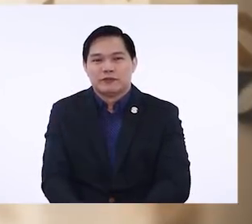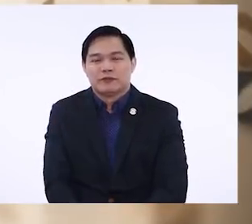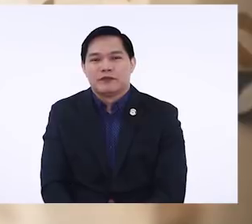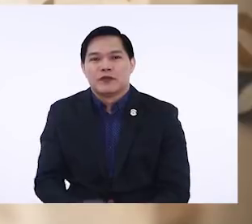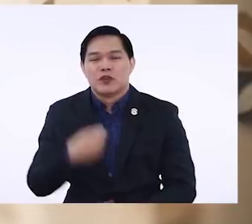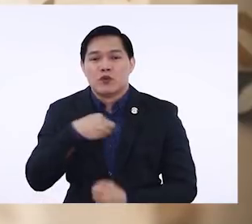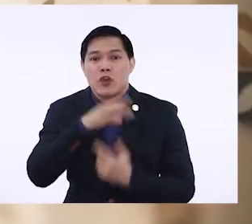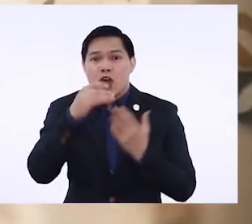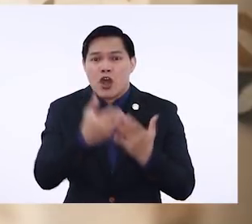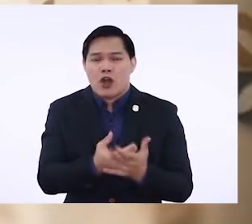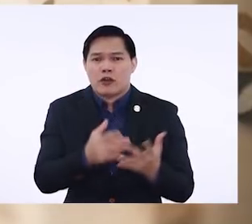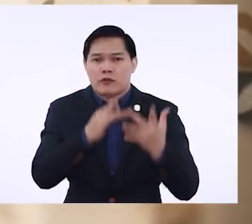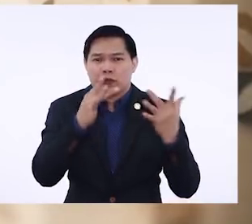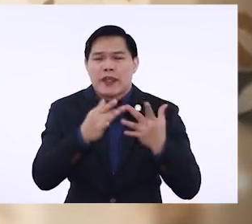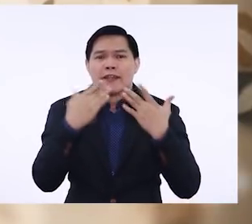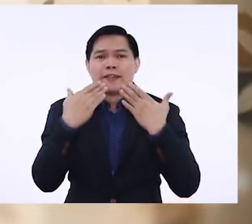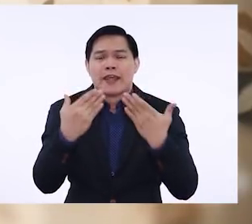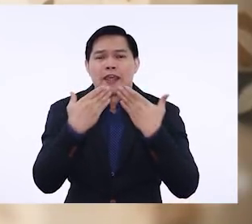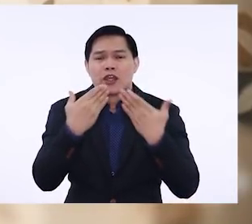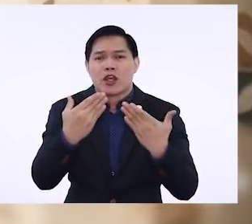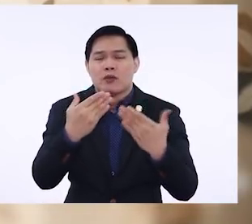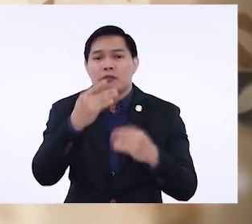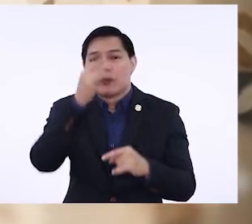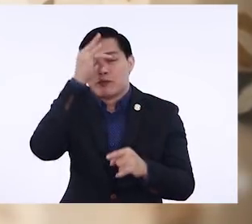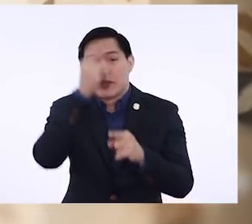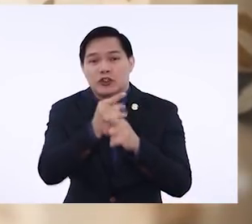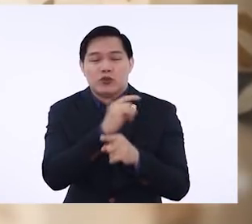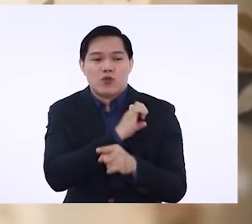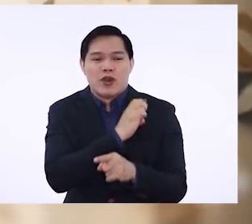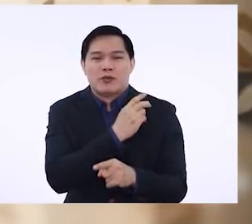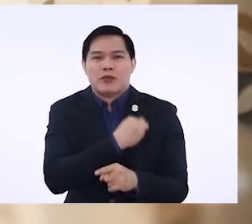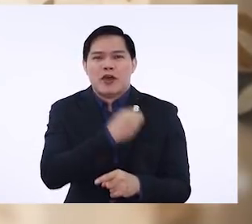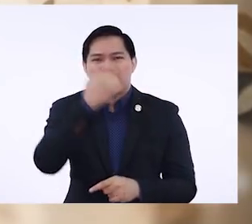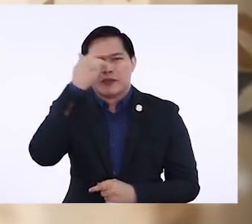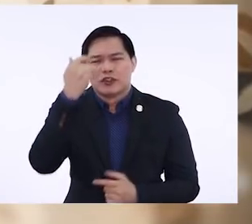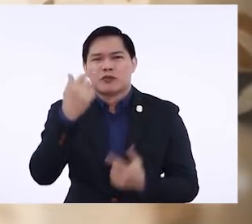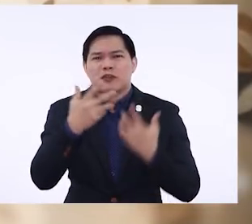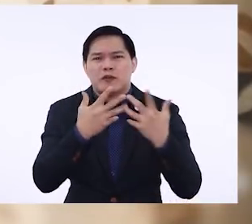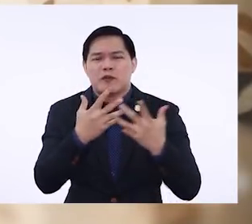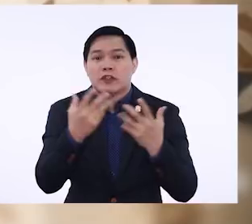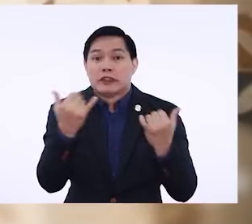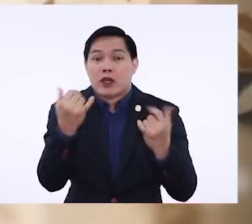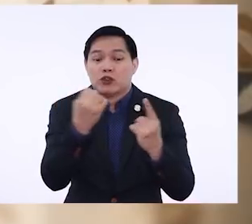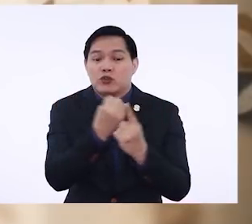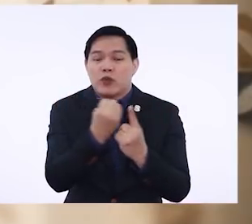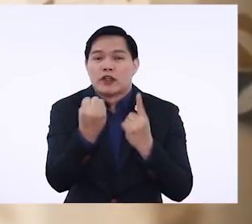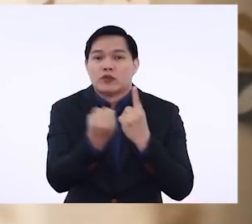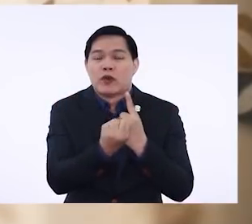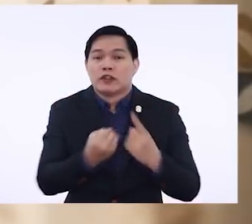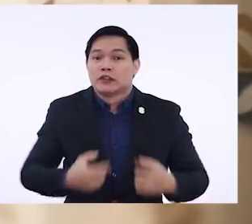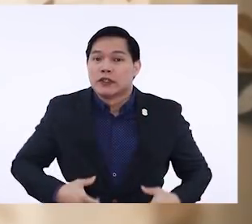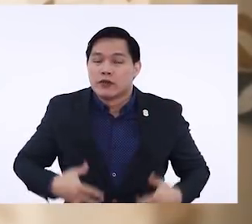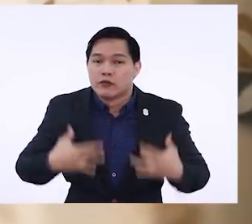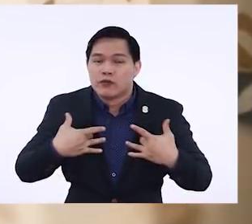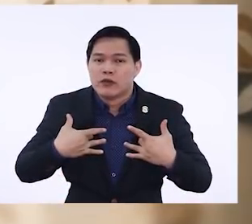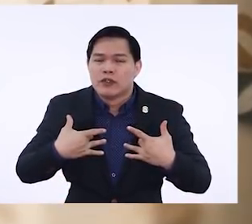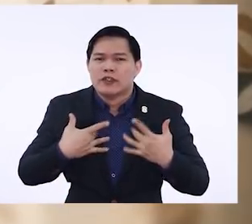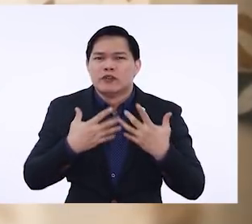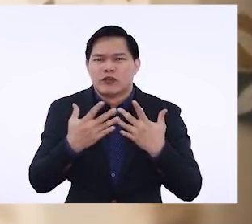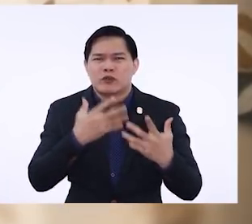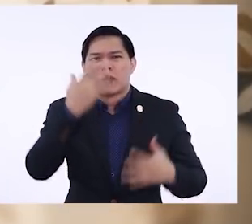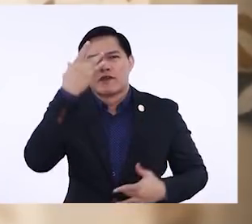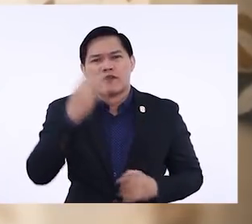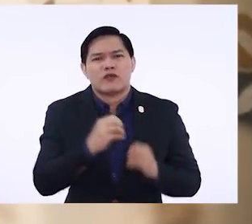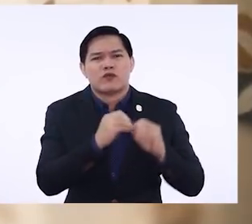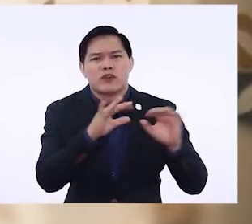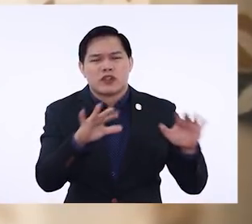il fratello Eduardo V. Manalo perché nonostante la situazione che stiamo vivendo, nonostante la pandemia